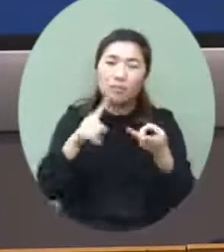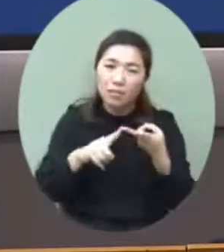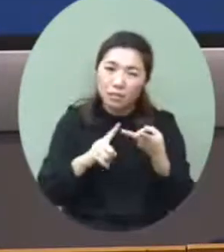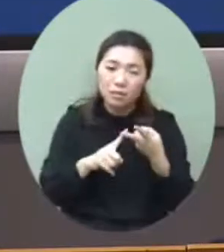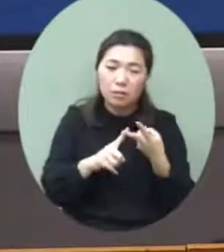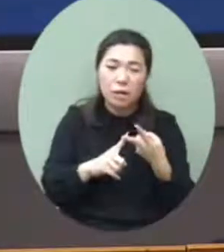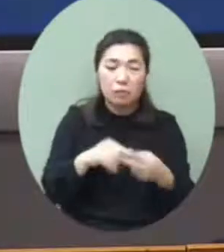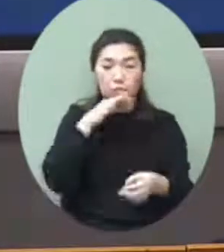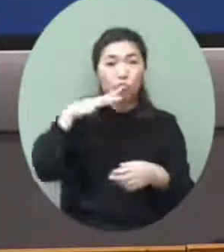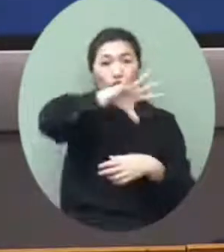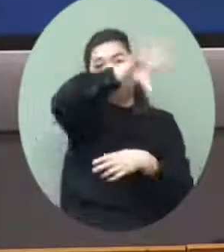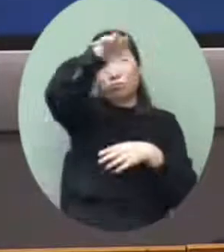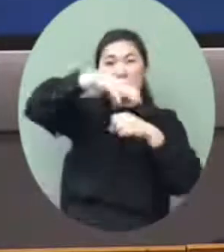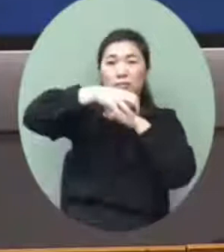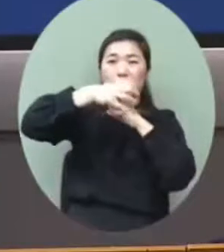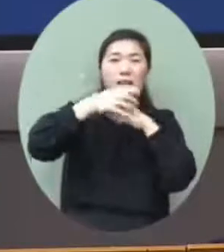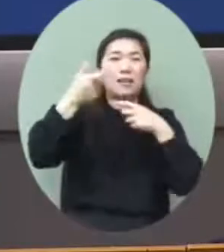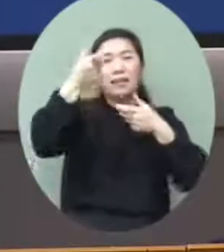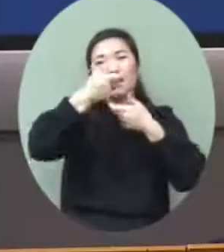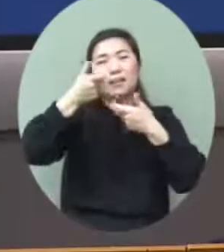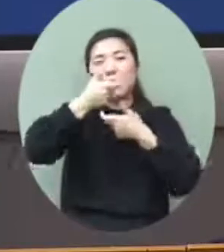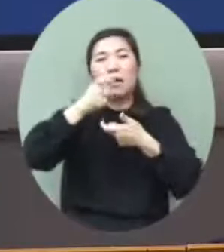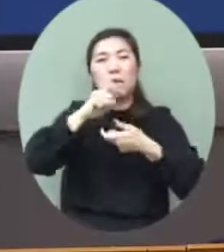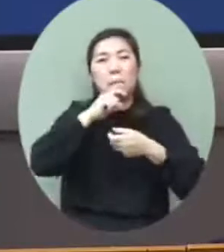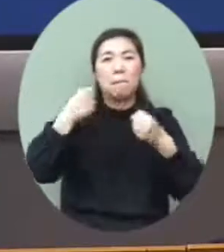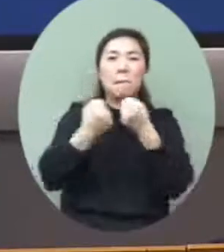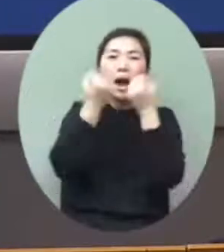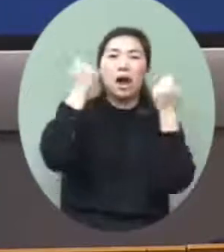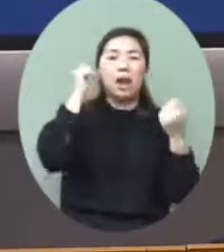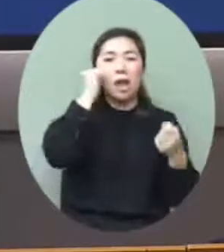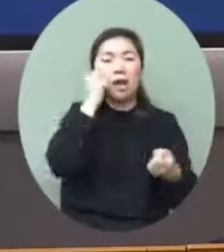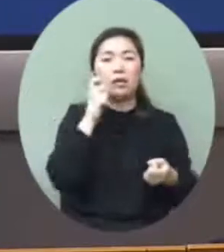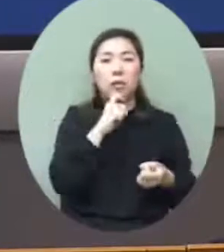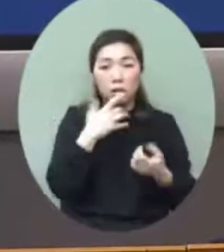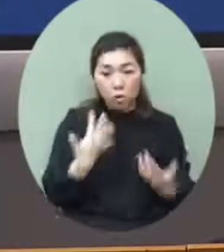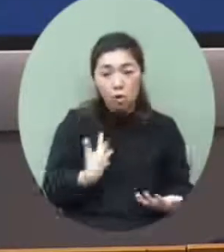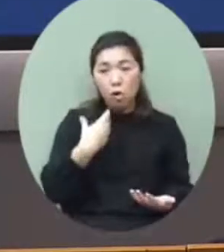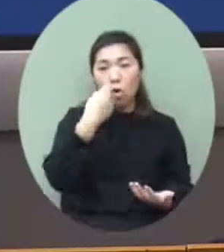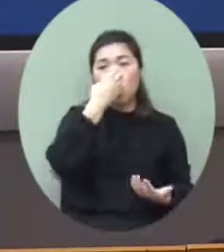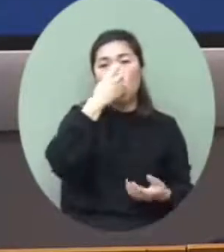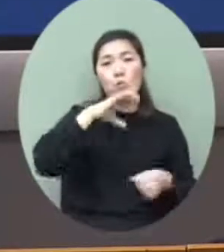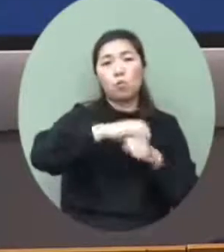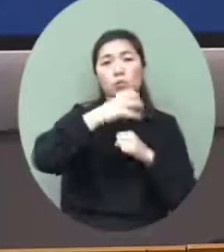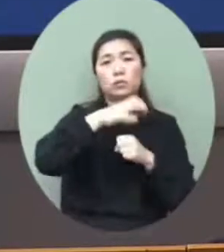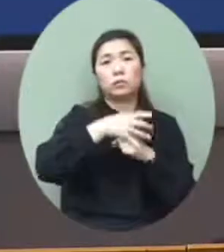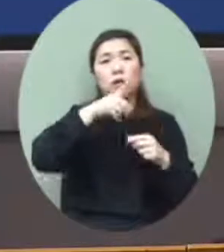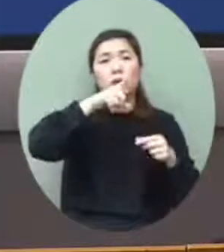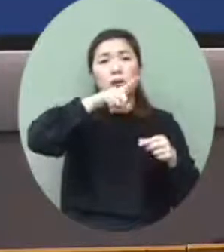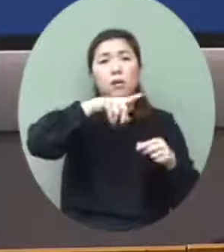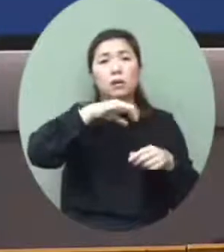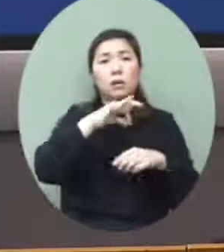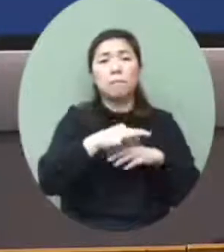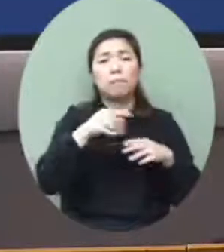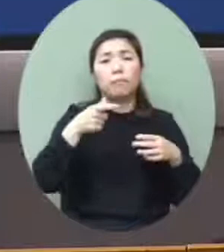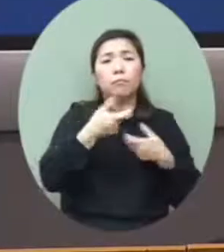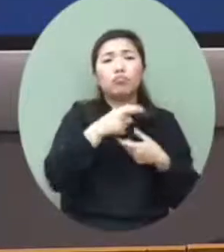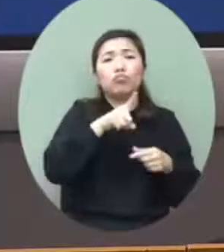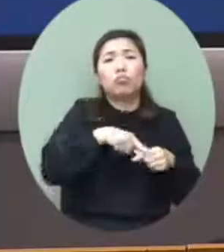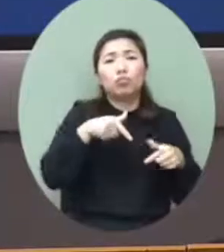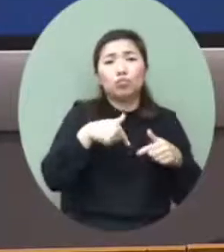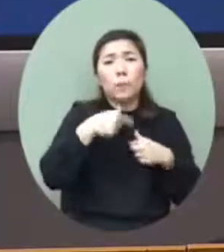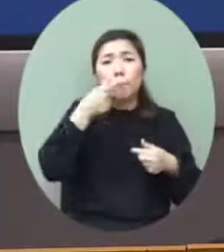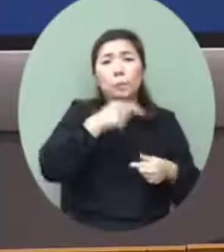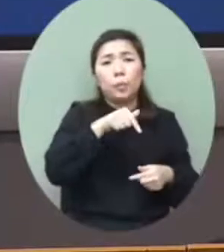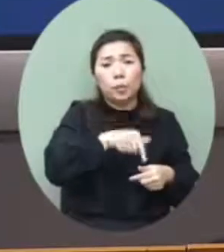various instabilities, including conflicts and a warlike situation. Hong Kong, as